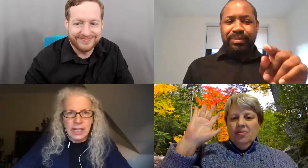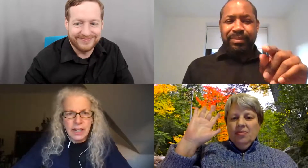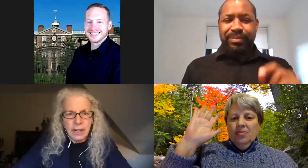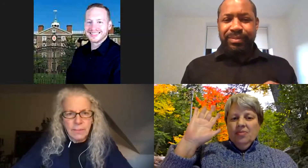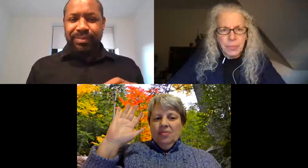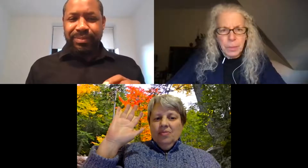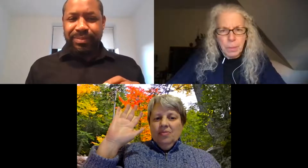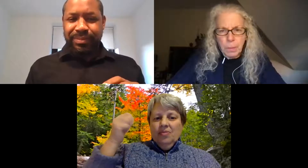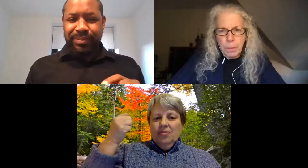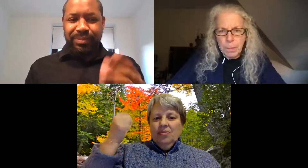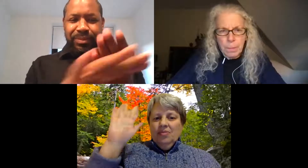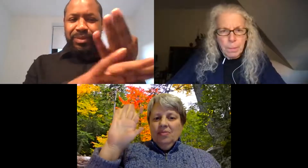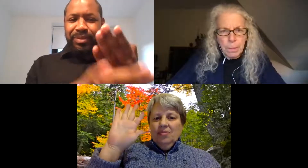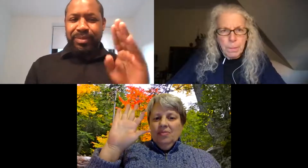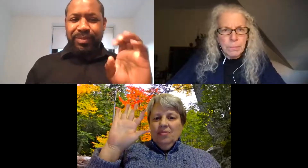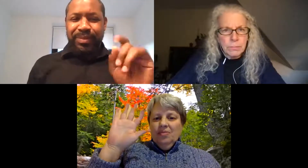Ernest.